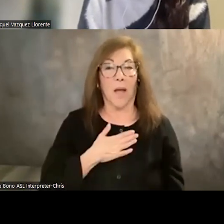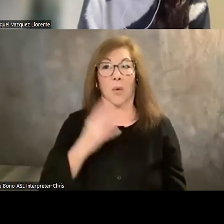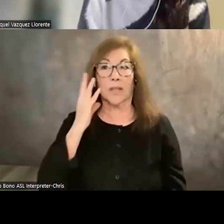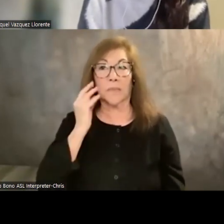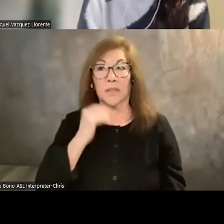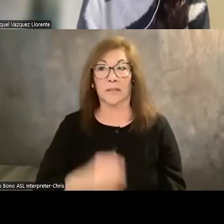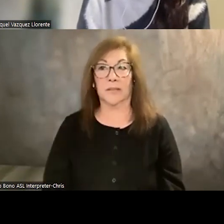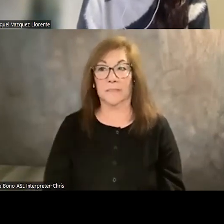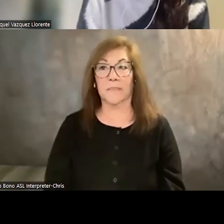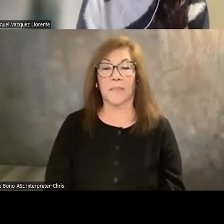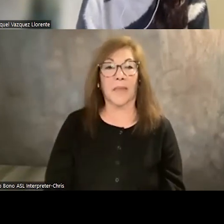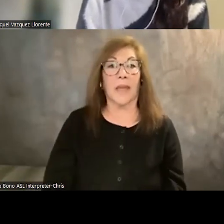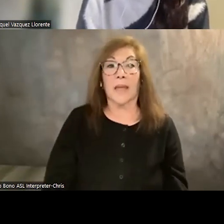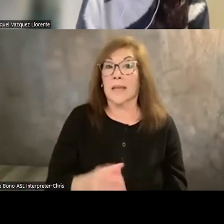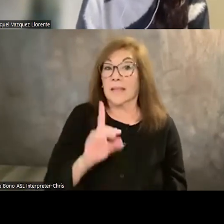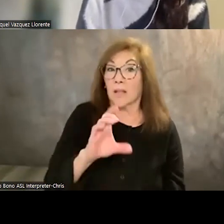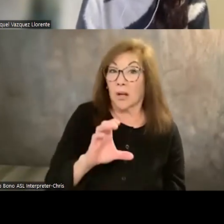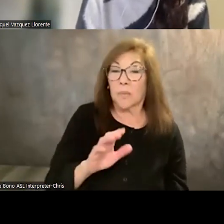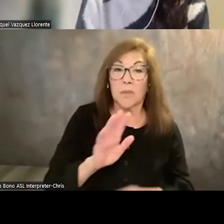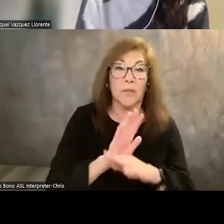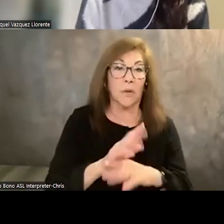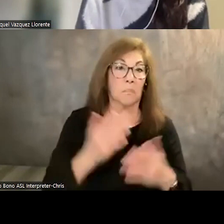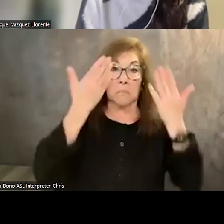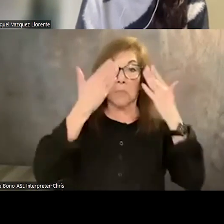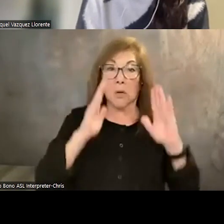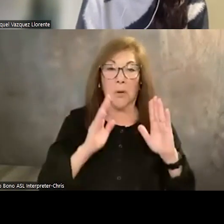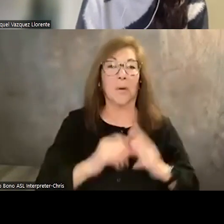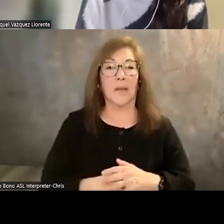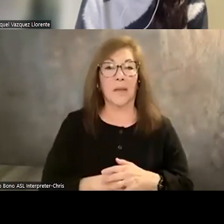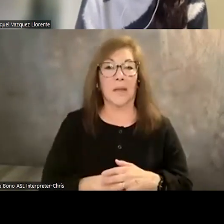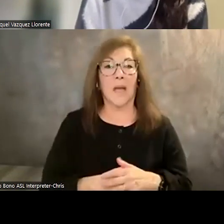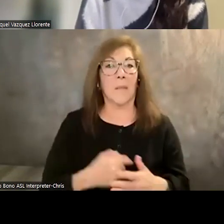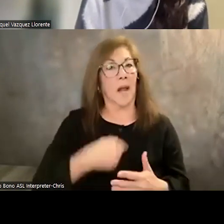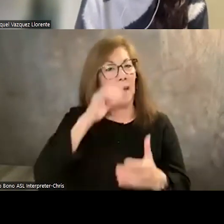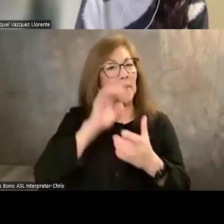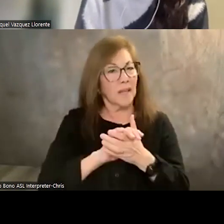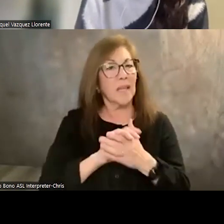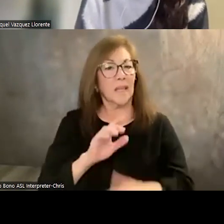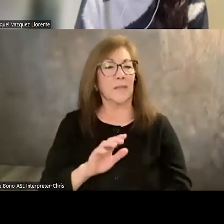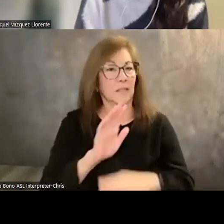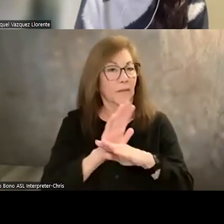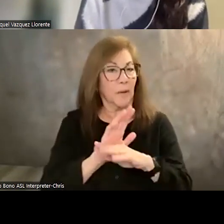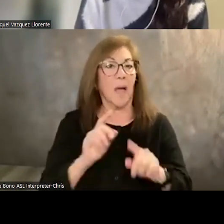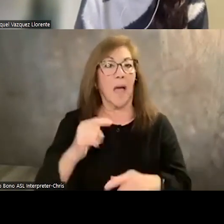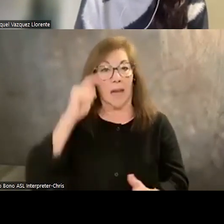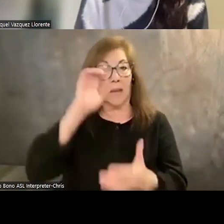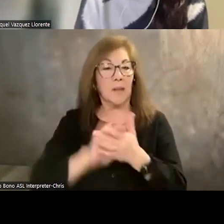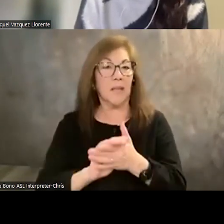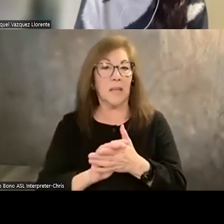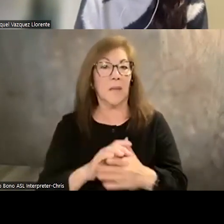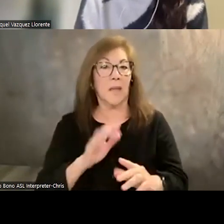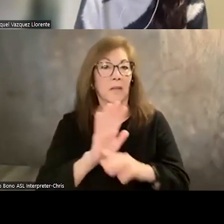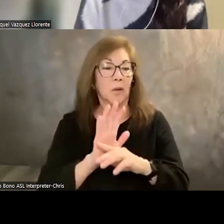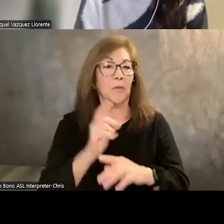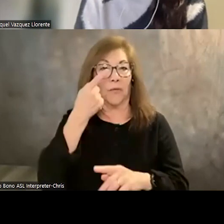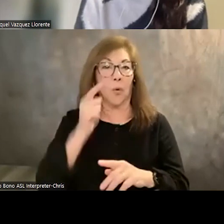that a documentary? Is that a film? I don't know, right? I believe it is a film. I believe it's a film from the